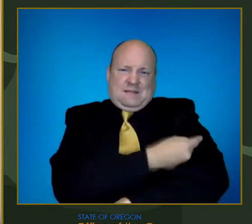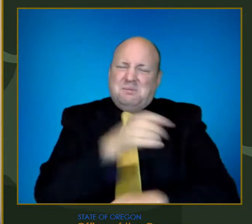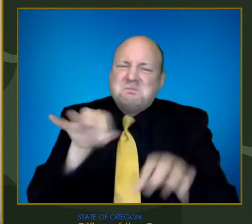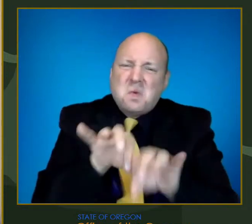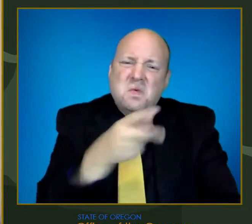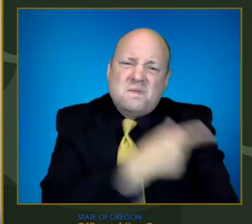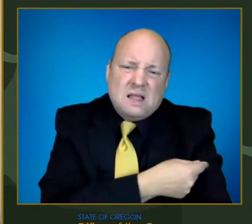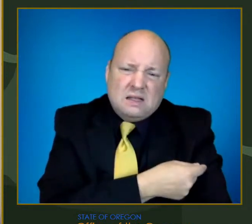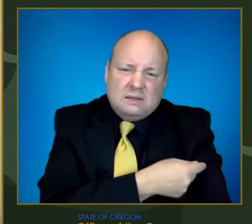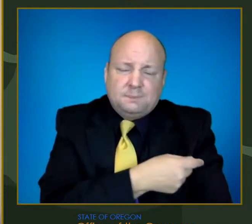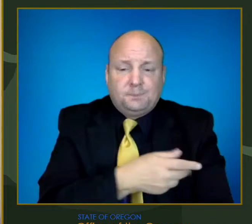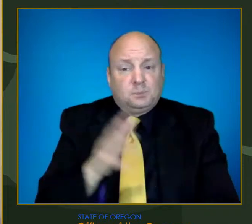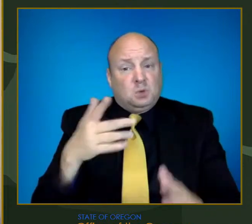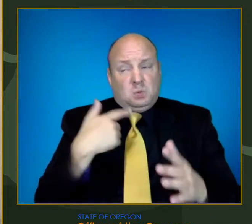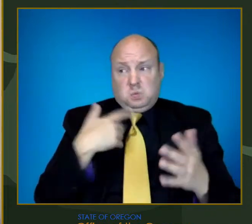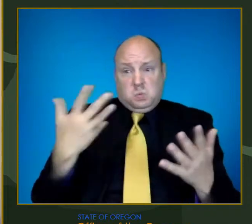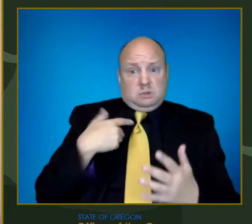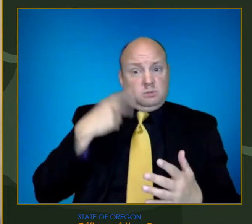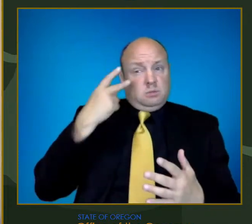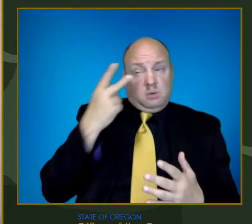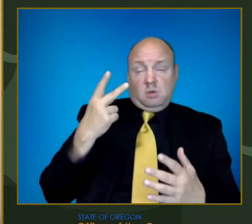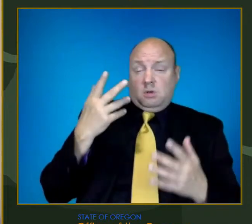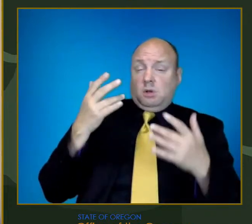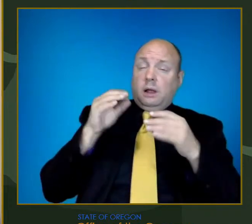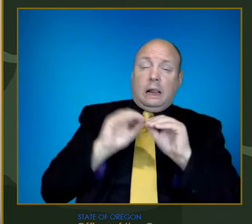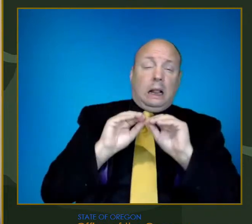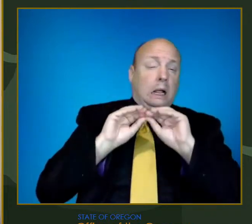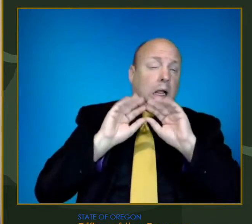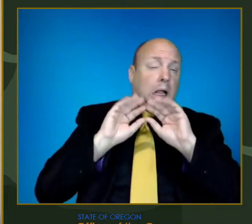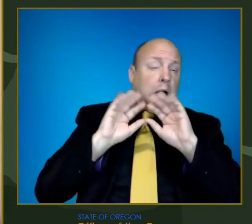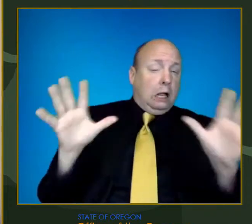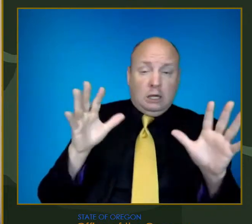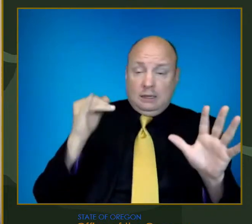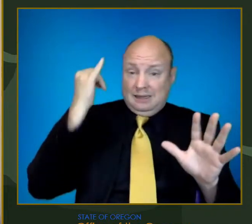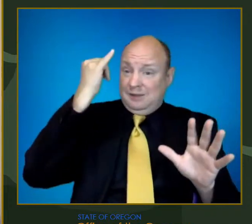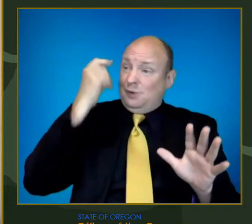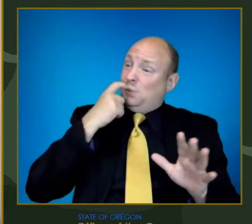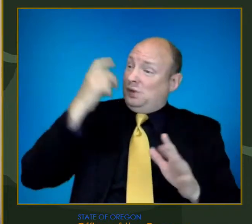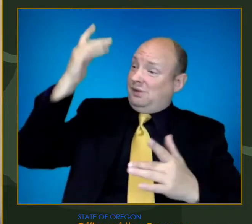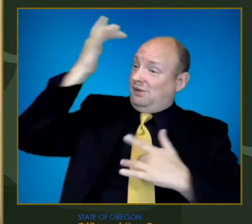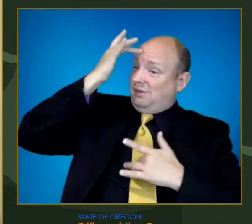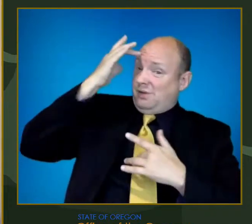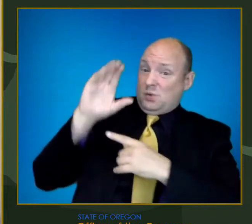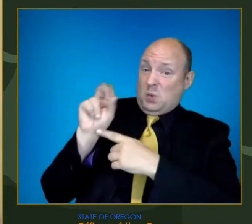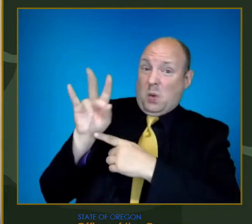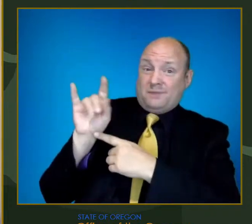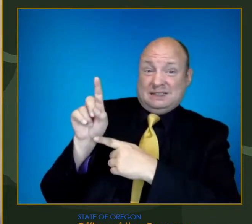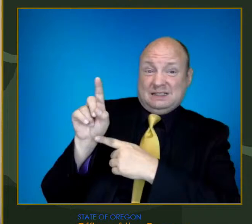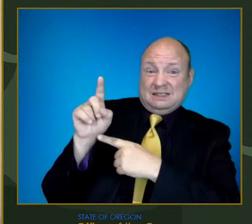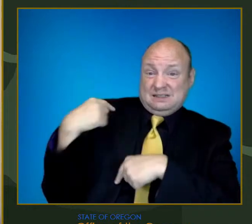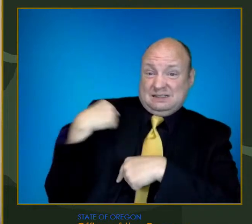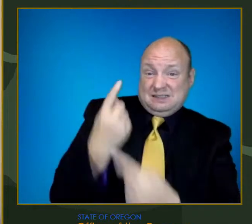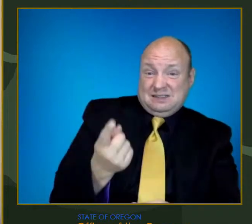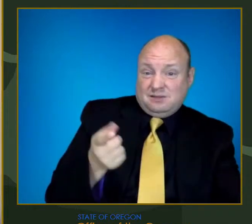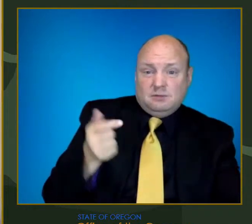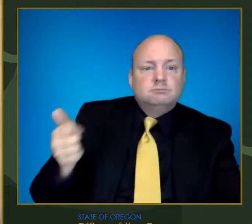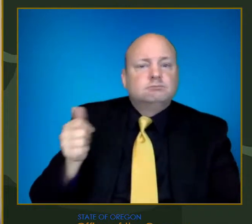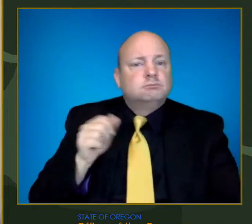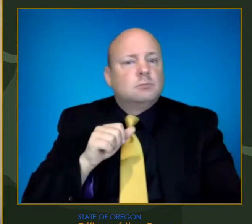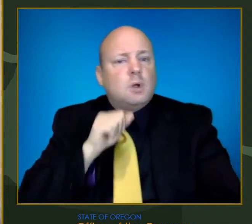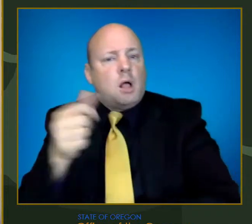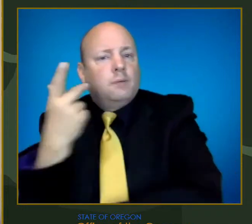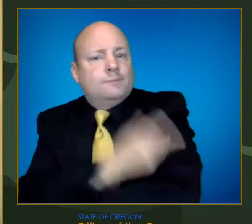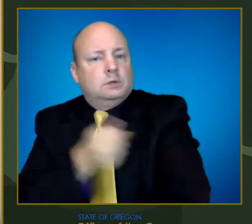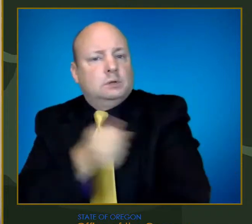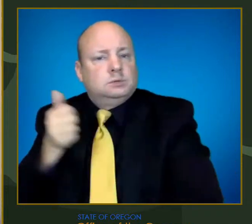emerged. Oregonians sick with COVID-19, nearly all of them unvaccinated, are filling hospital beds in record